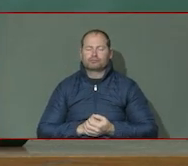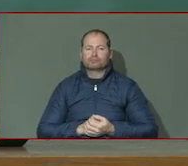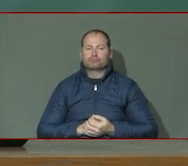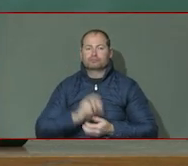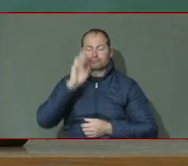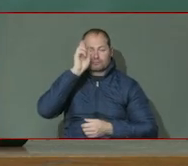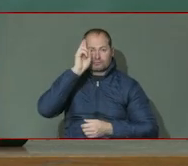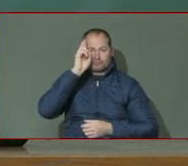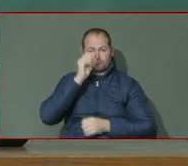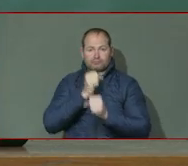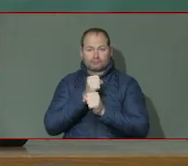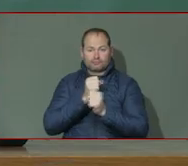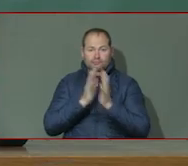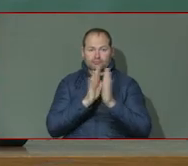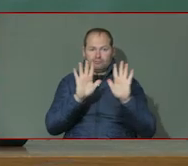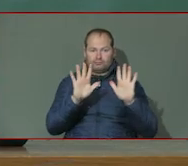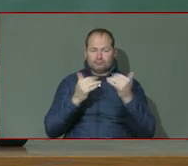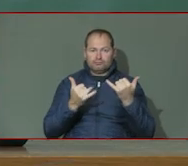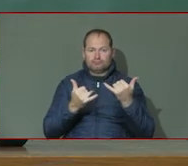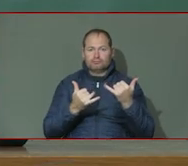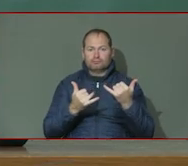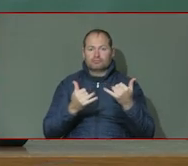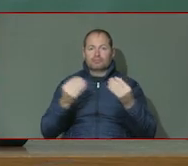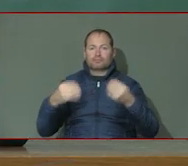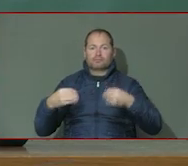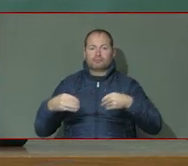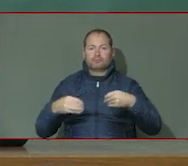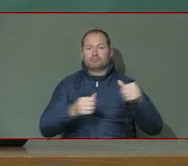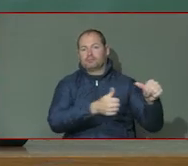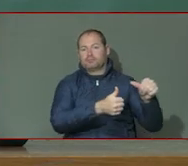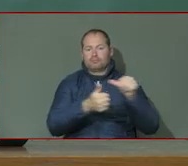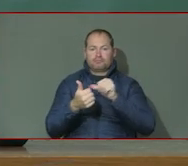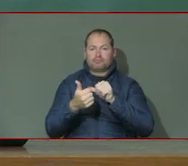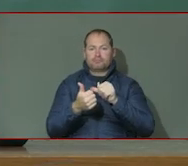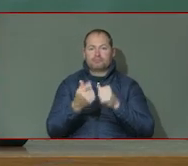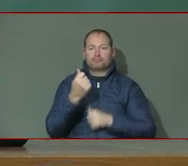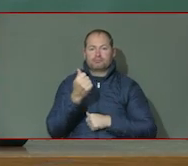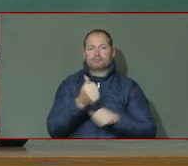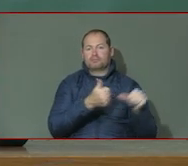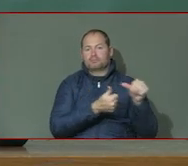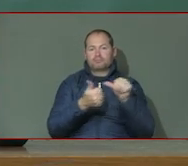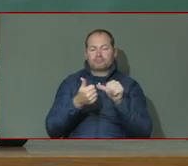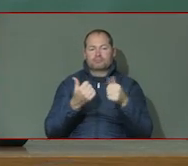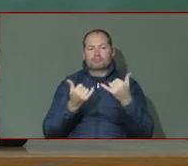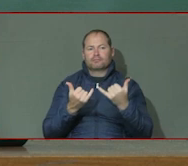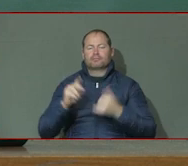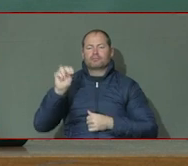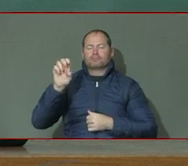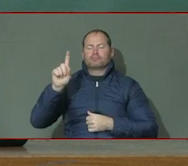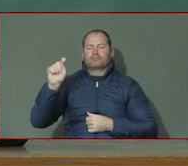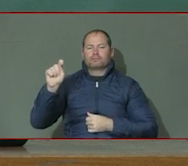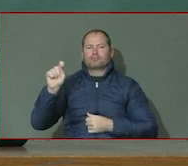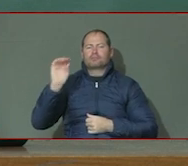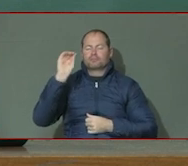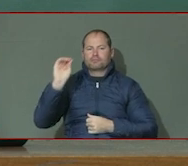10, you calculated the return of the business, the return on capital. And we would put your net profit on the capital. If